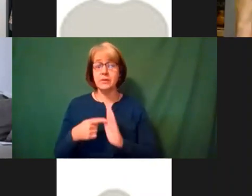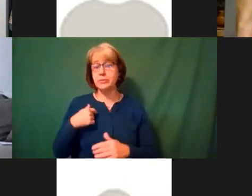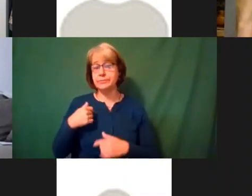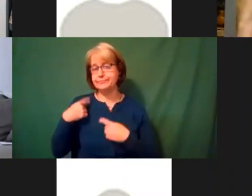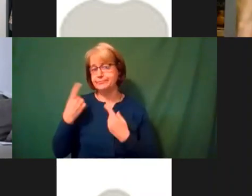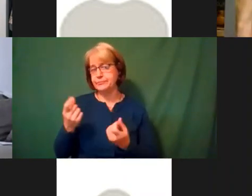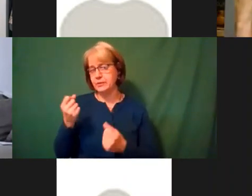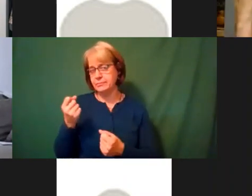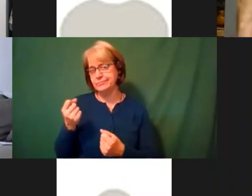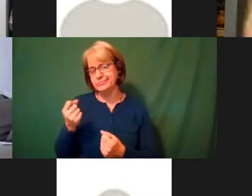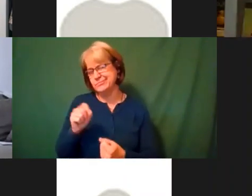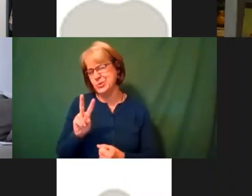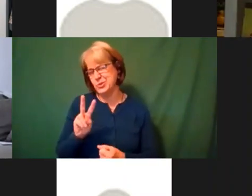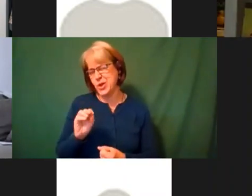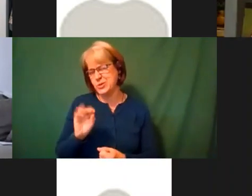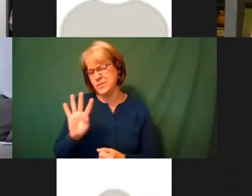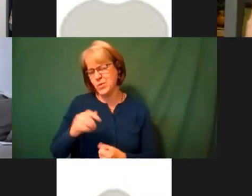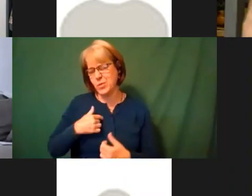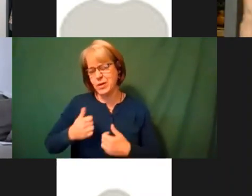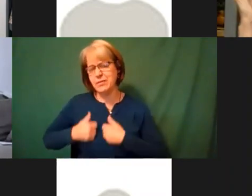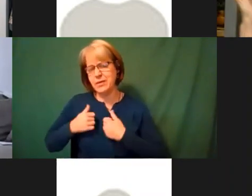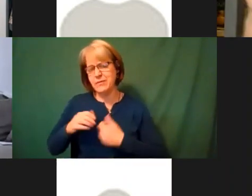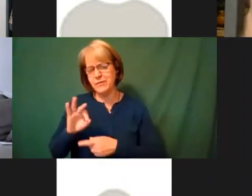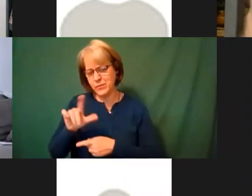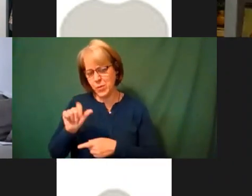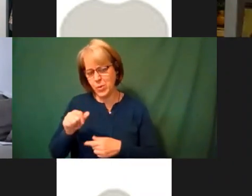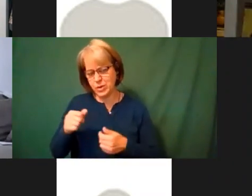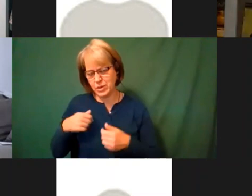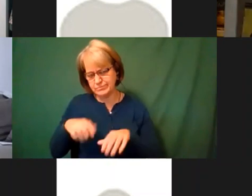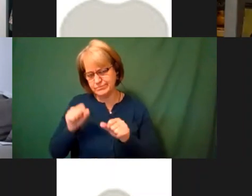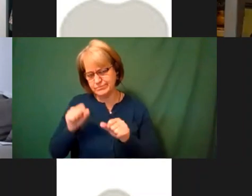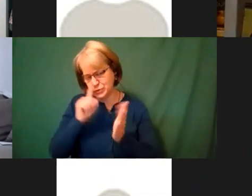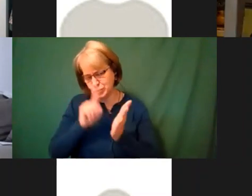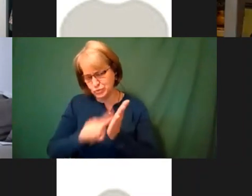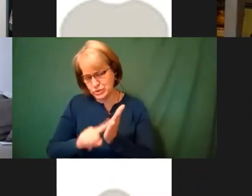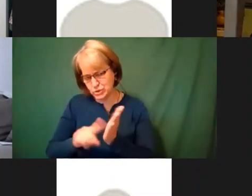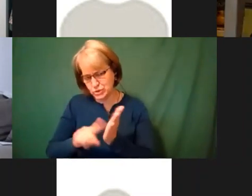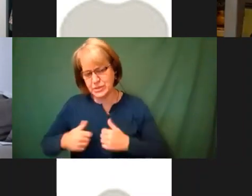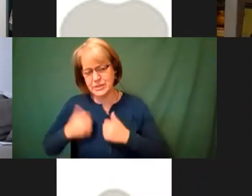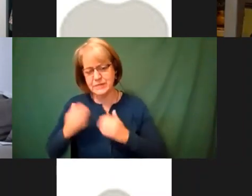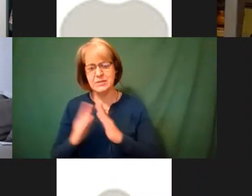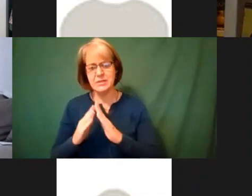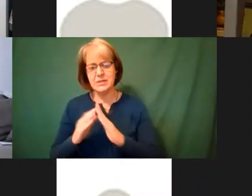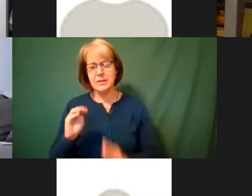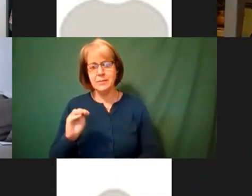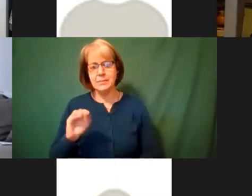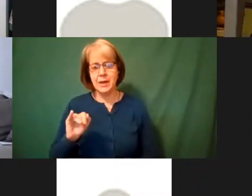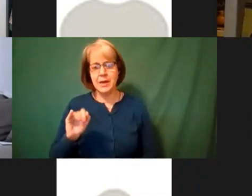also around 2004 or something like that when I was doing this research. And I was living in Miami, and in part,